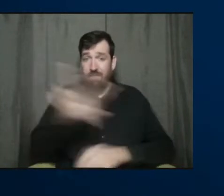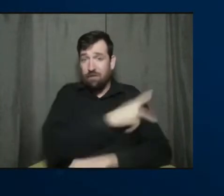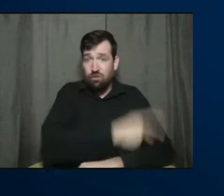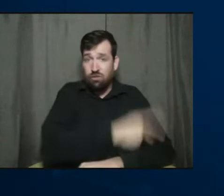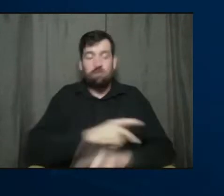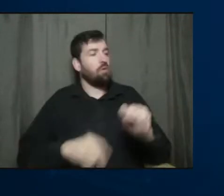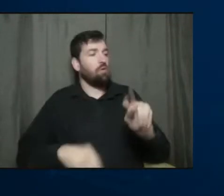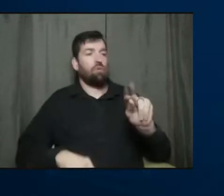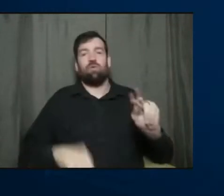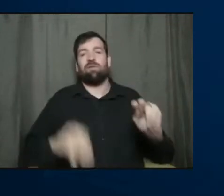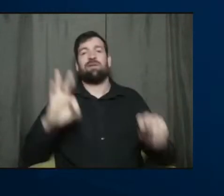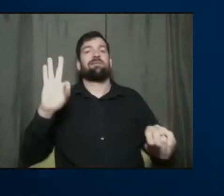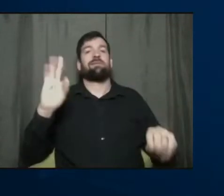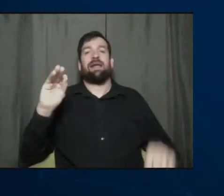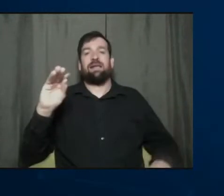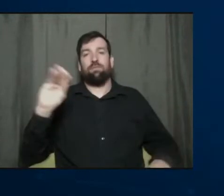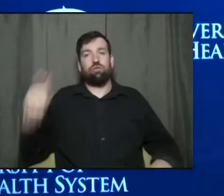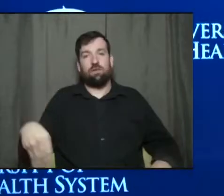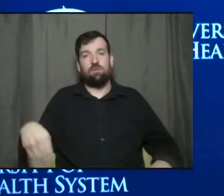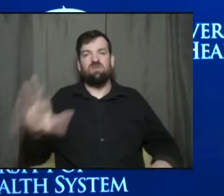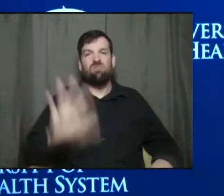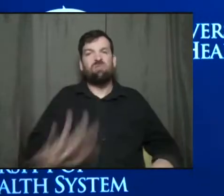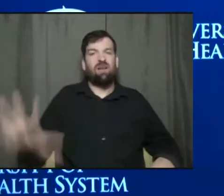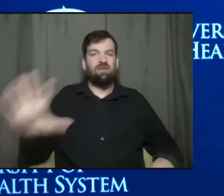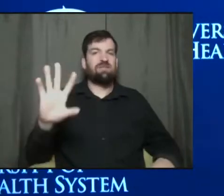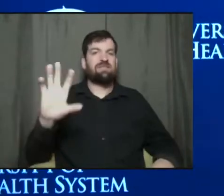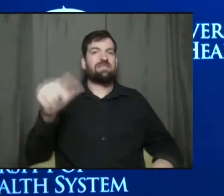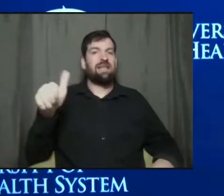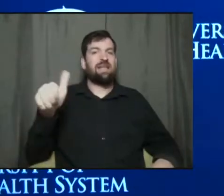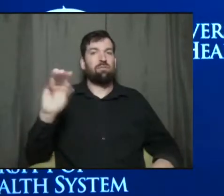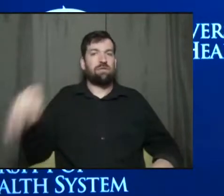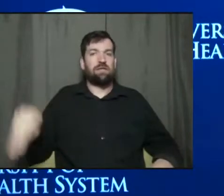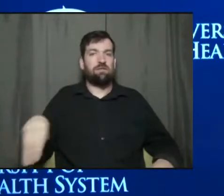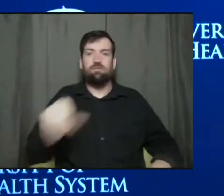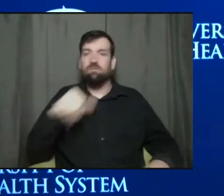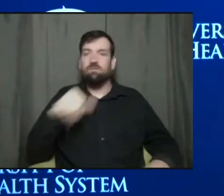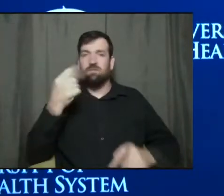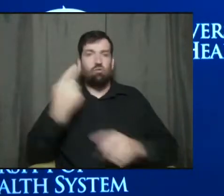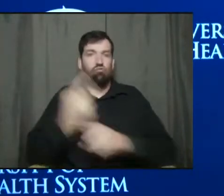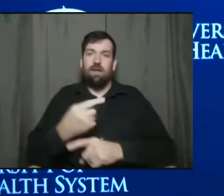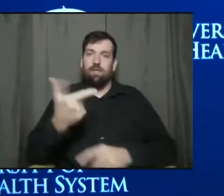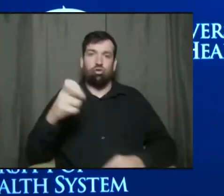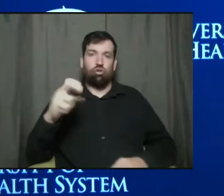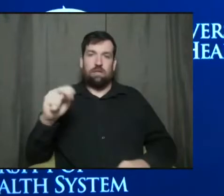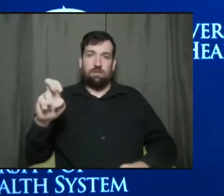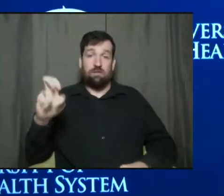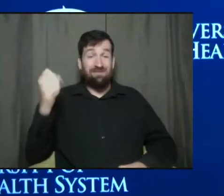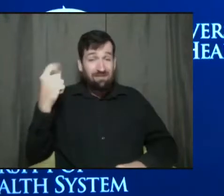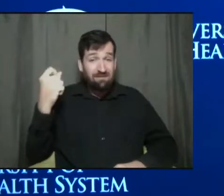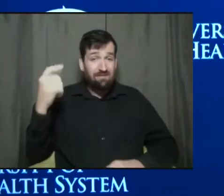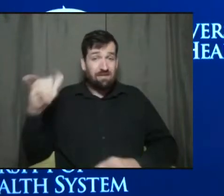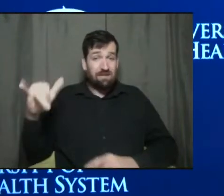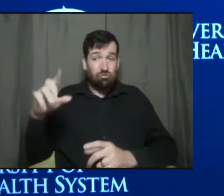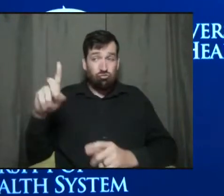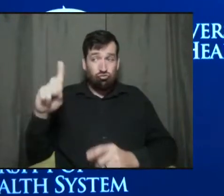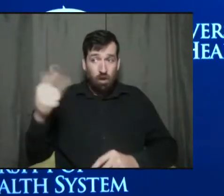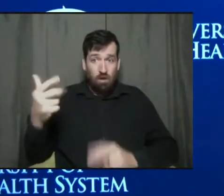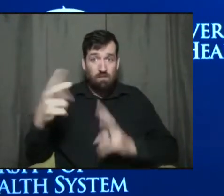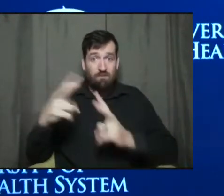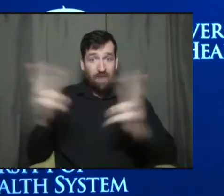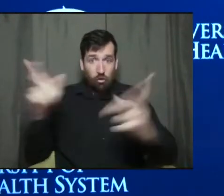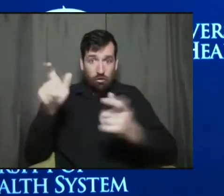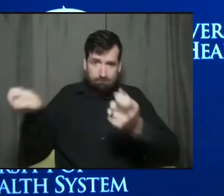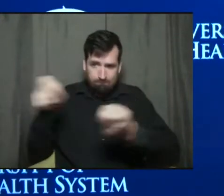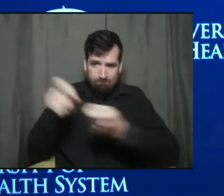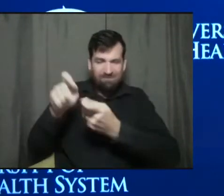for? Yeah, there's about 10% of patients who don't have the right gene, because this drug is very targeted to repair a certain gene